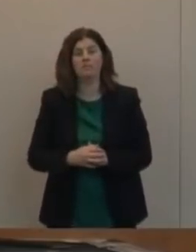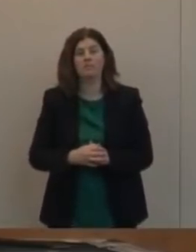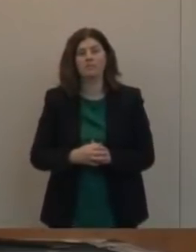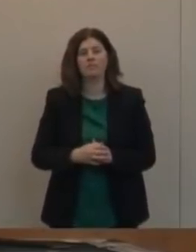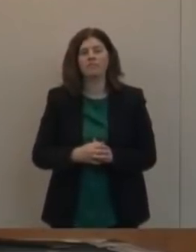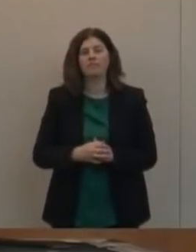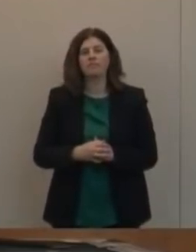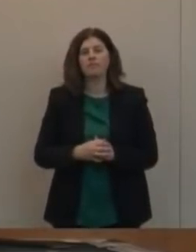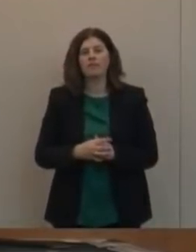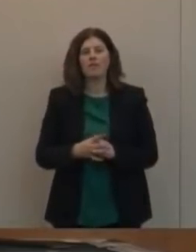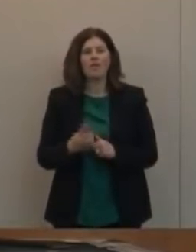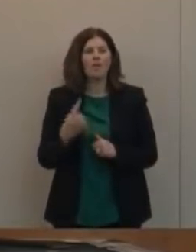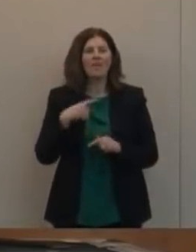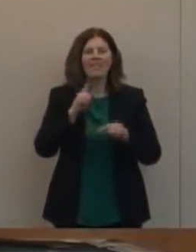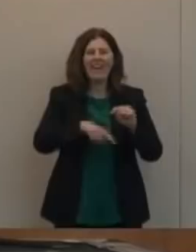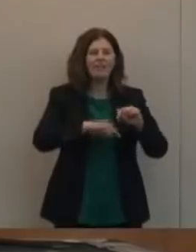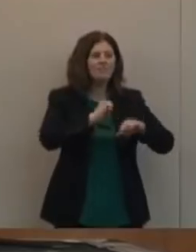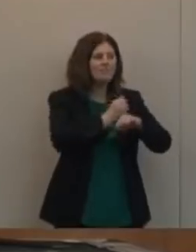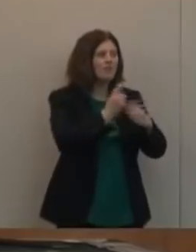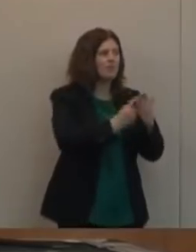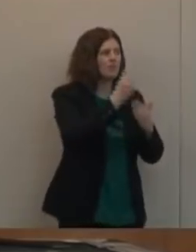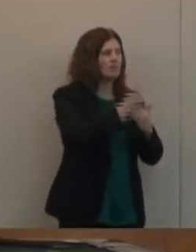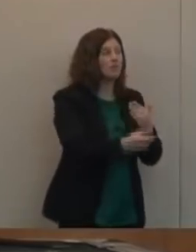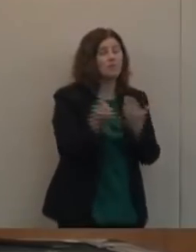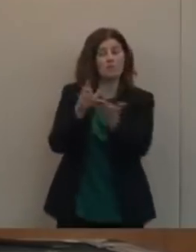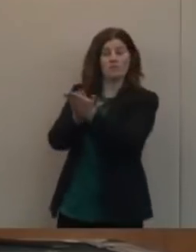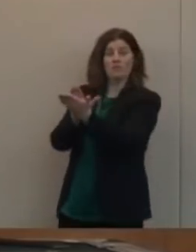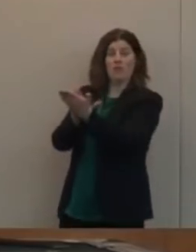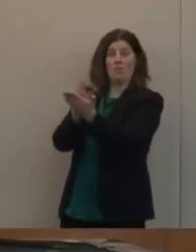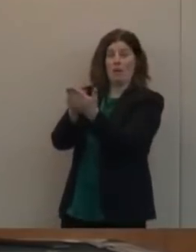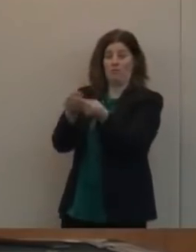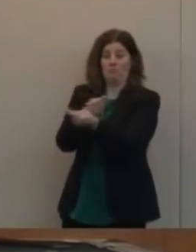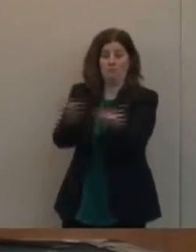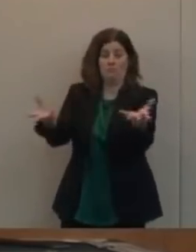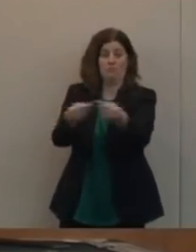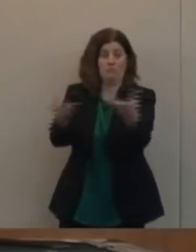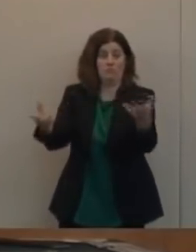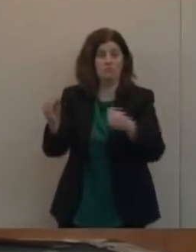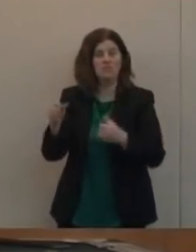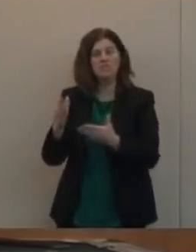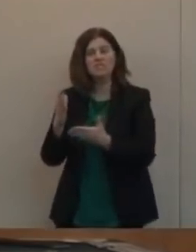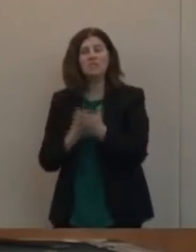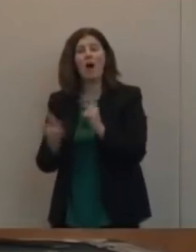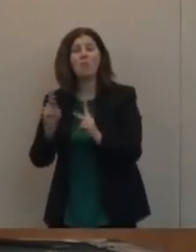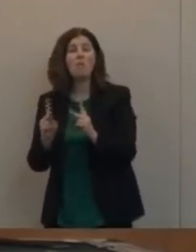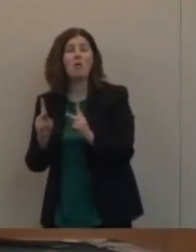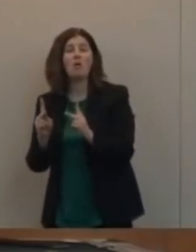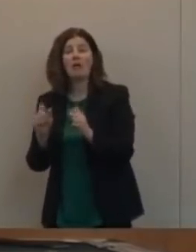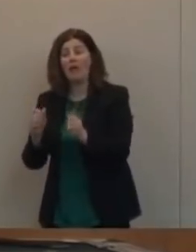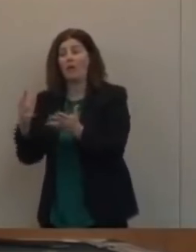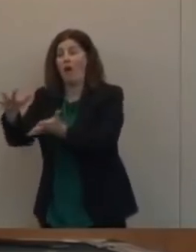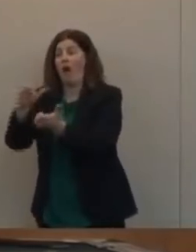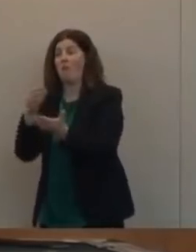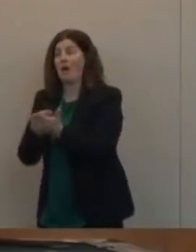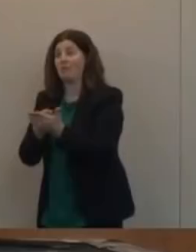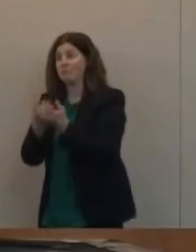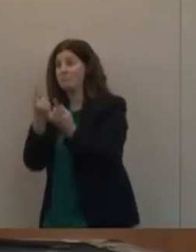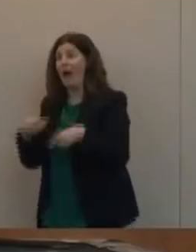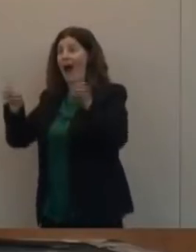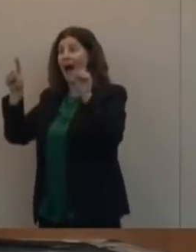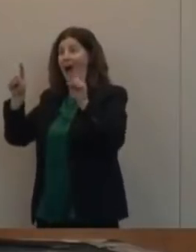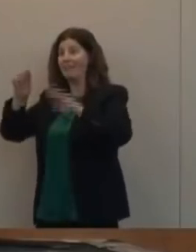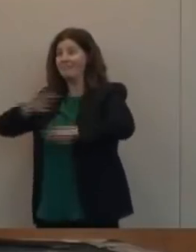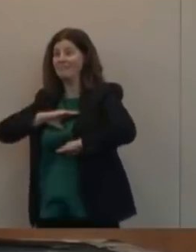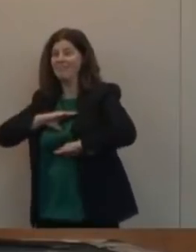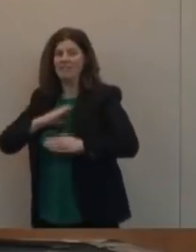We can't have programs, although I applaud getting the money out, where some people can get through, right? I feel like